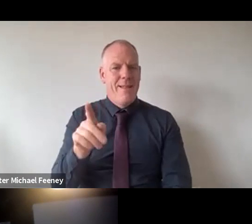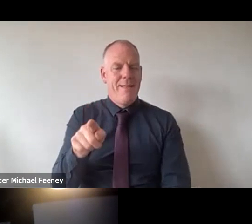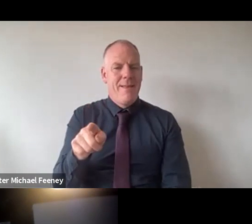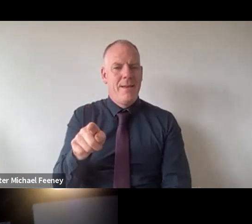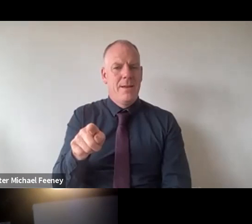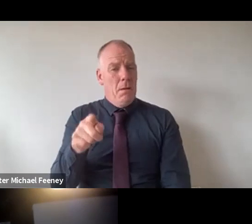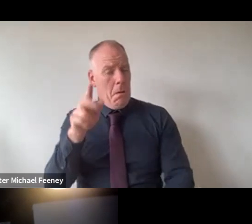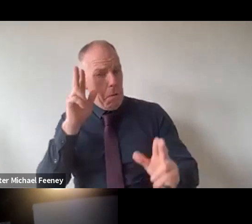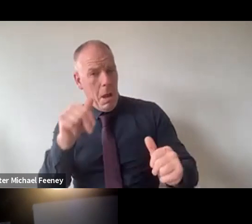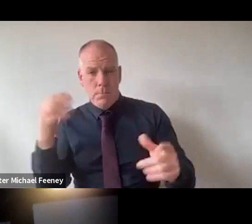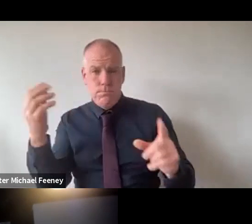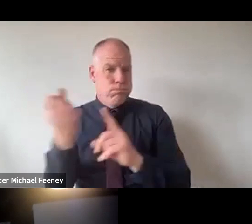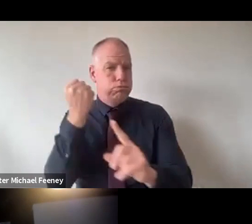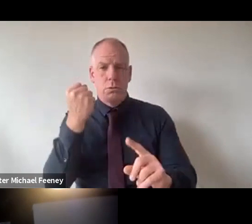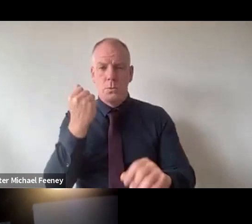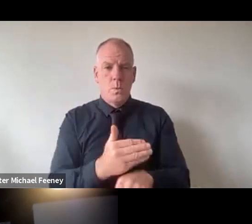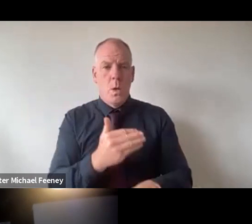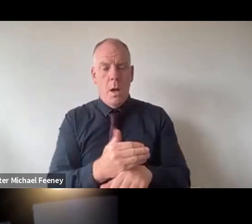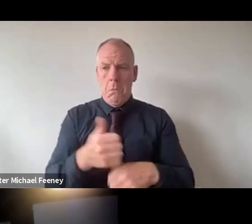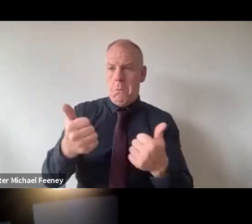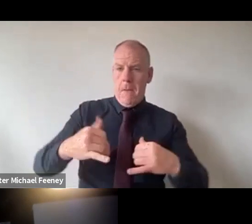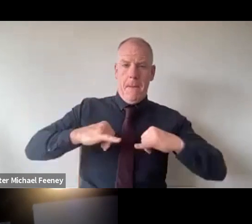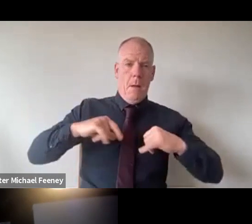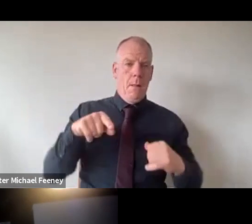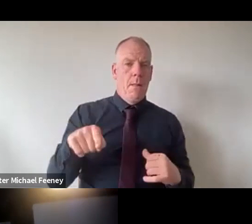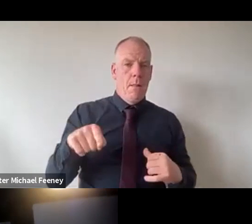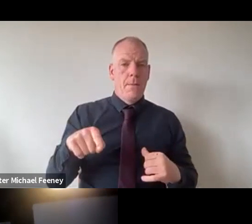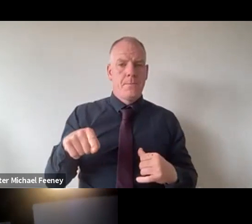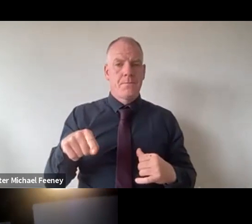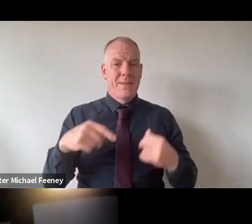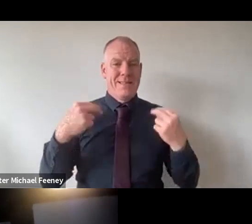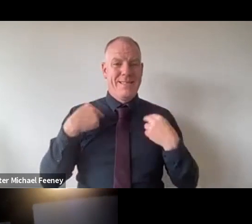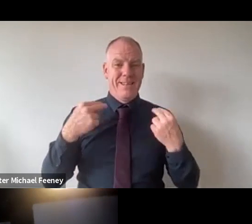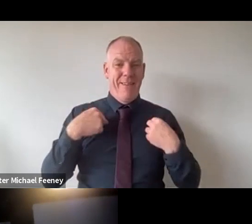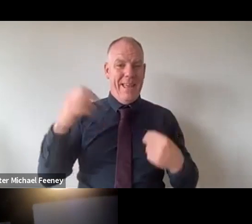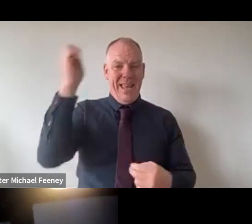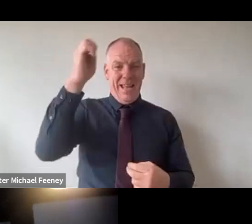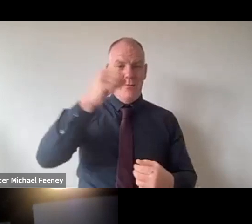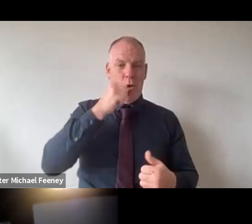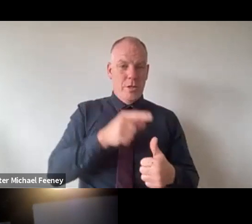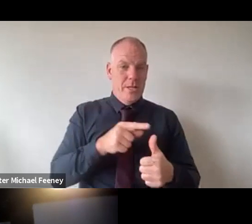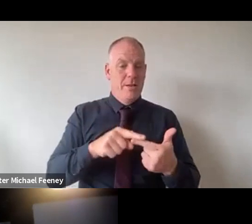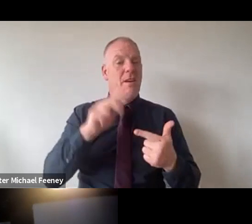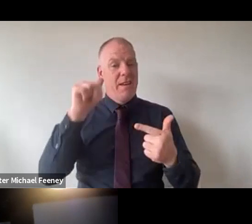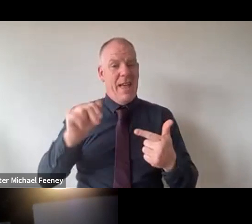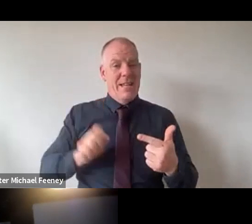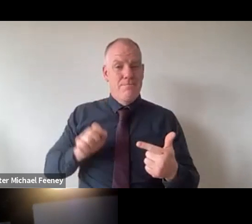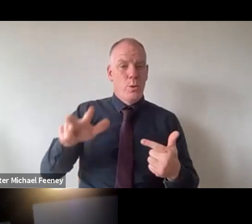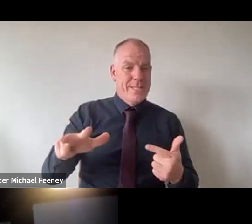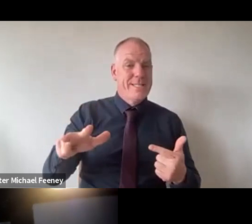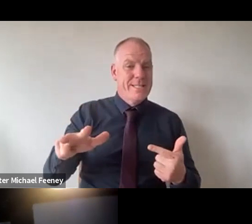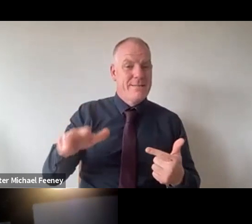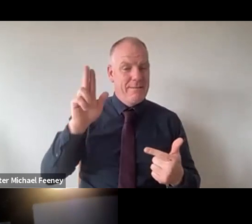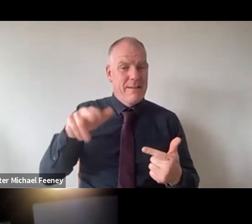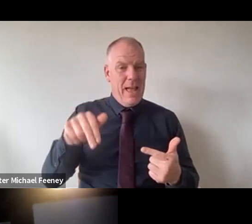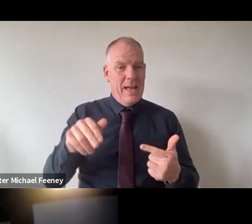be a shoe-in for this, you're a native English speaker, and you can speak like what they